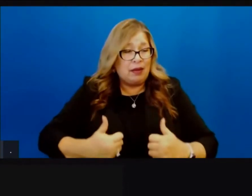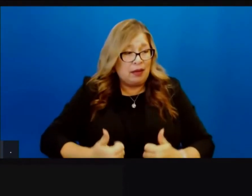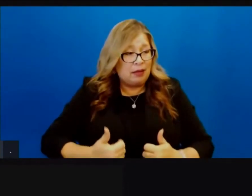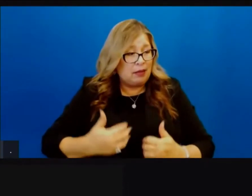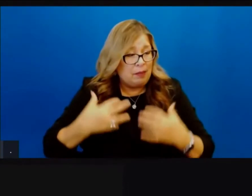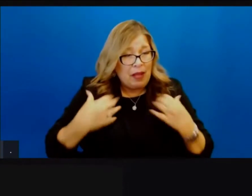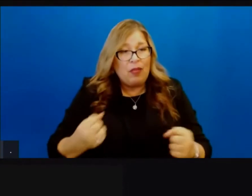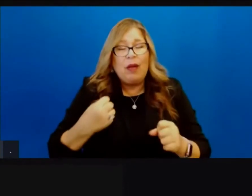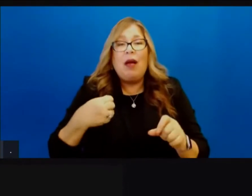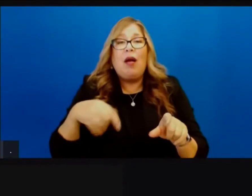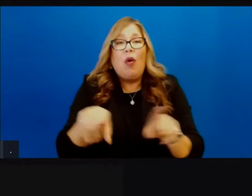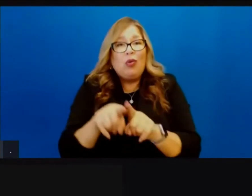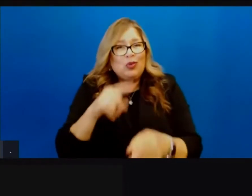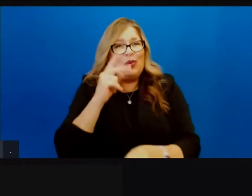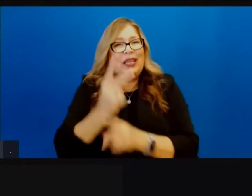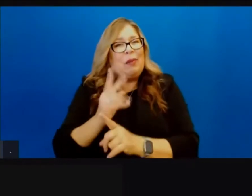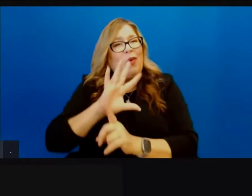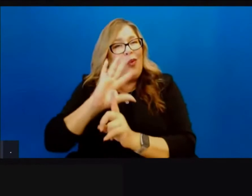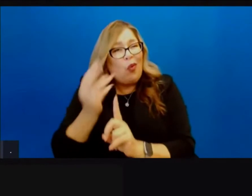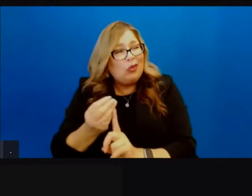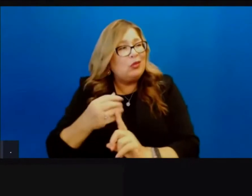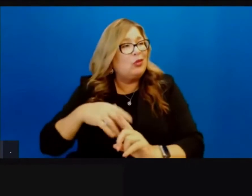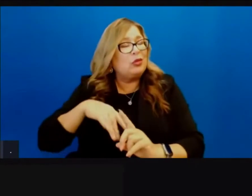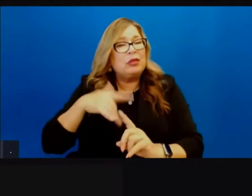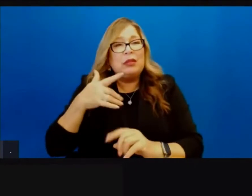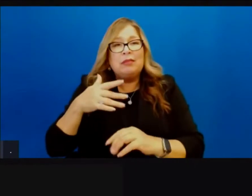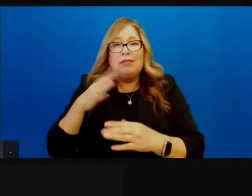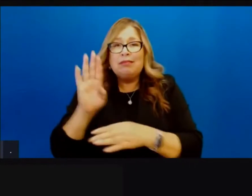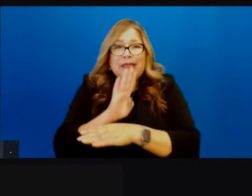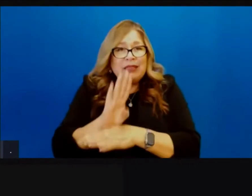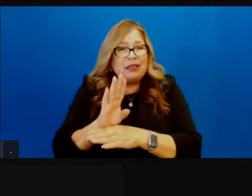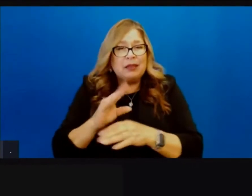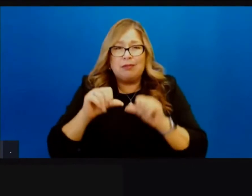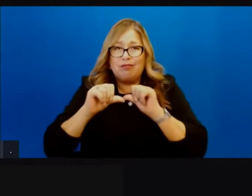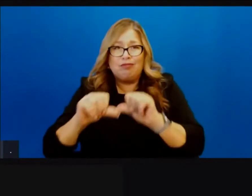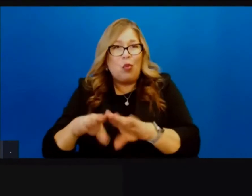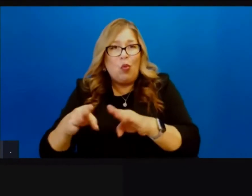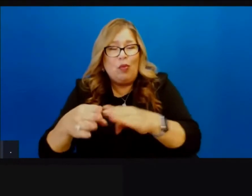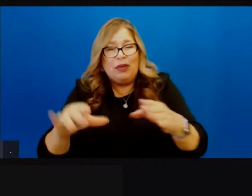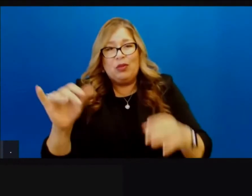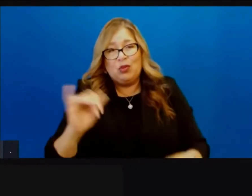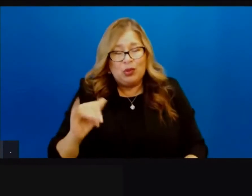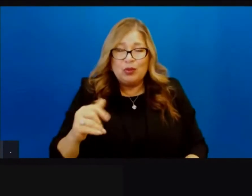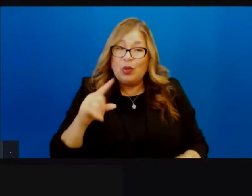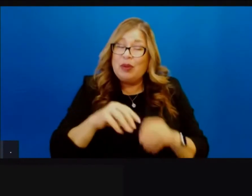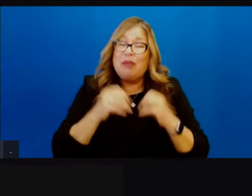commerce moving forward as well. And I think in many ways we've done that and done that